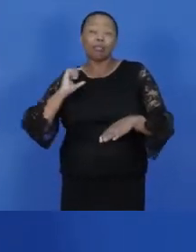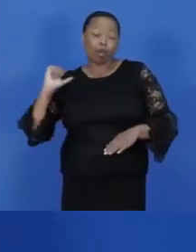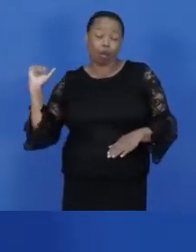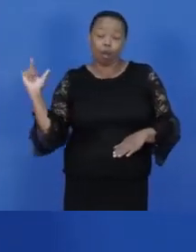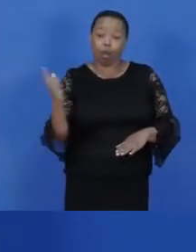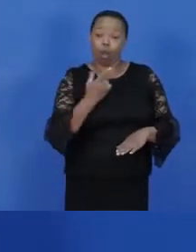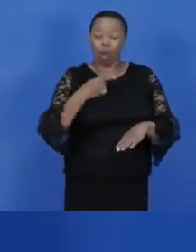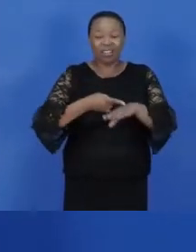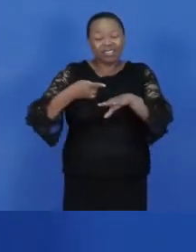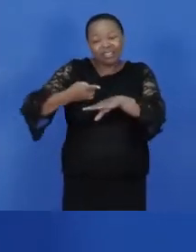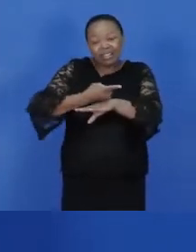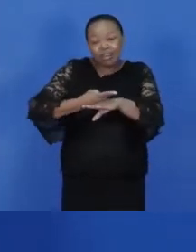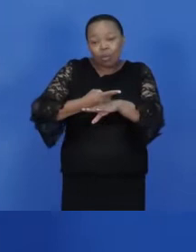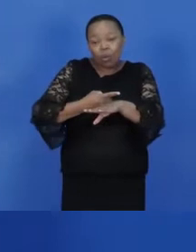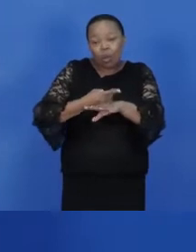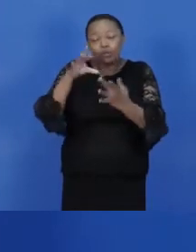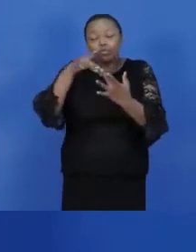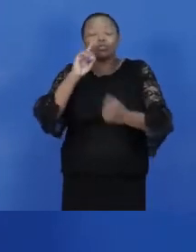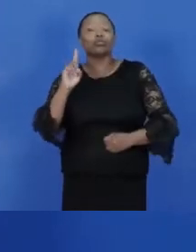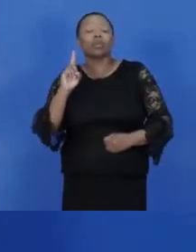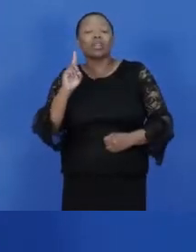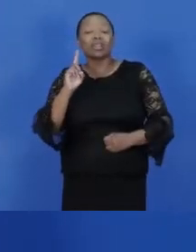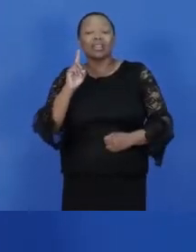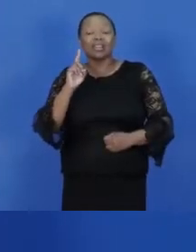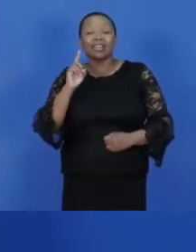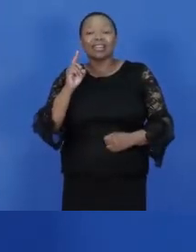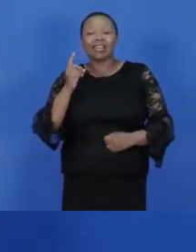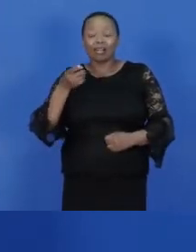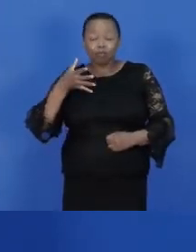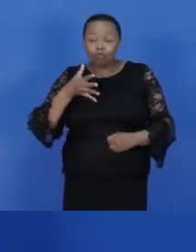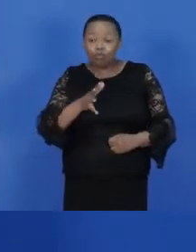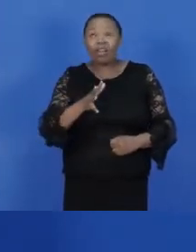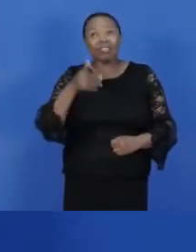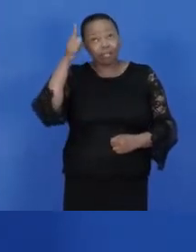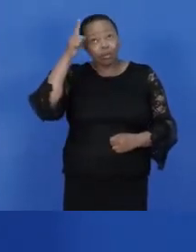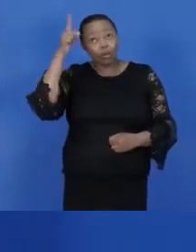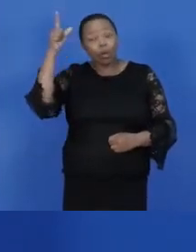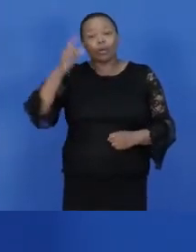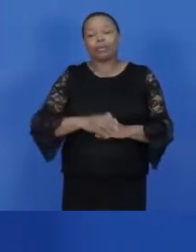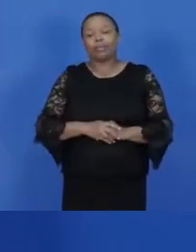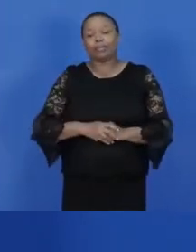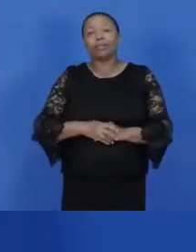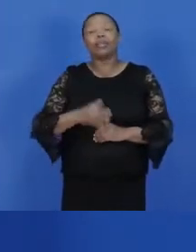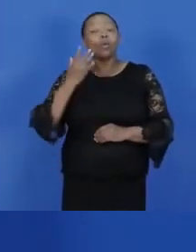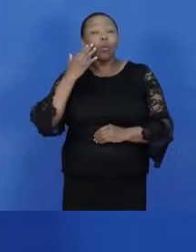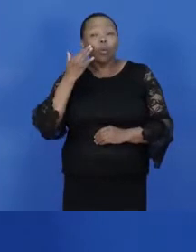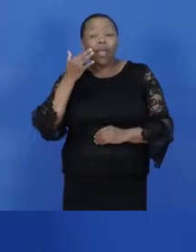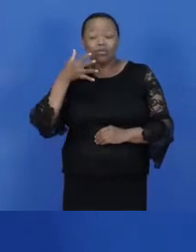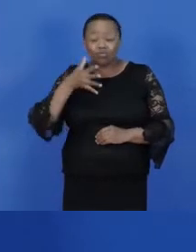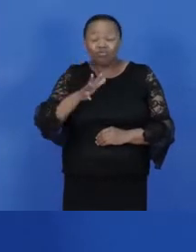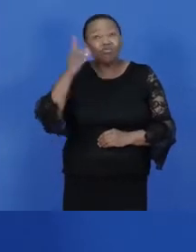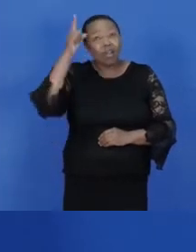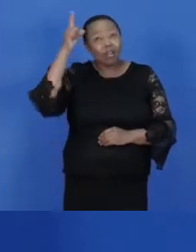every one of us at this hour, every one of us at this moment, we choose to seek the Lord. And as we seek the Lord, God will hear